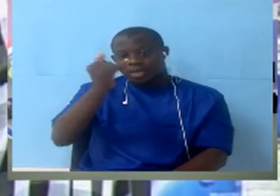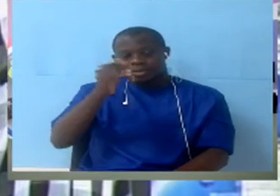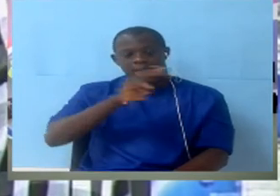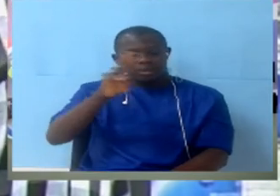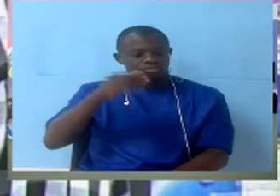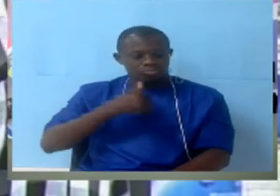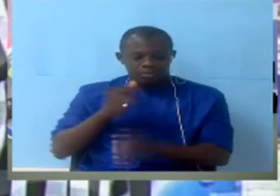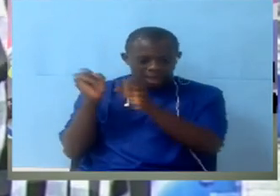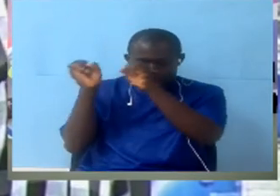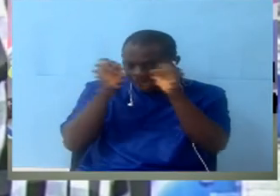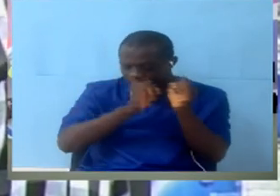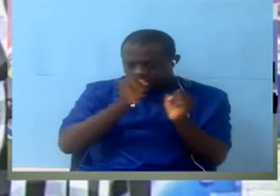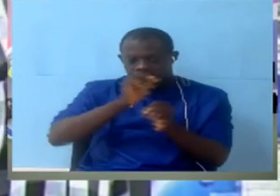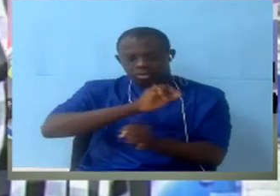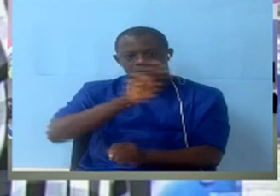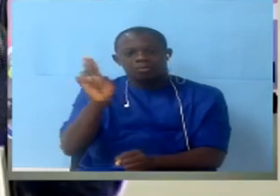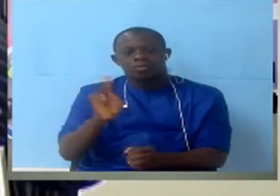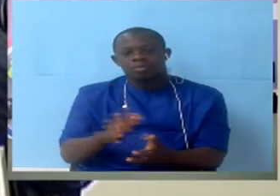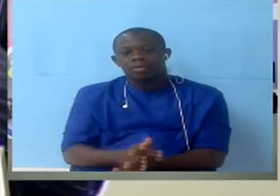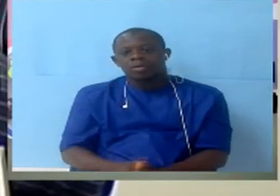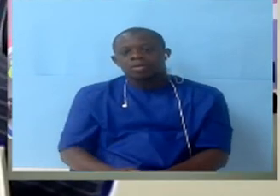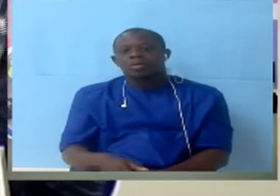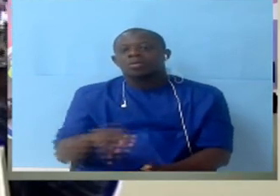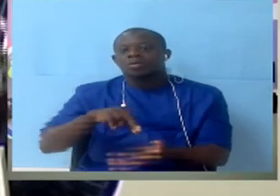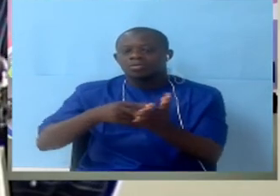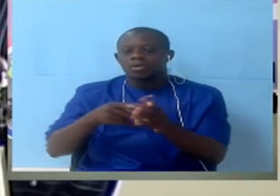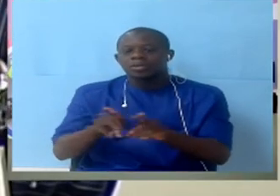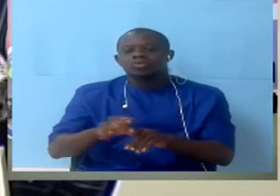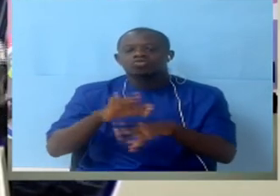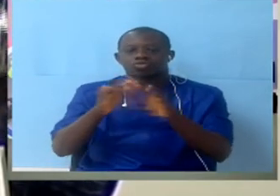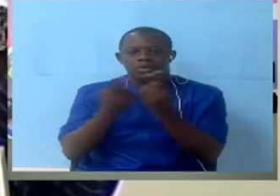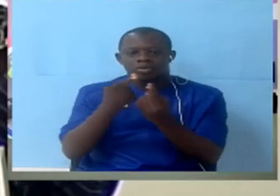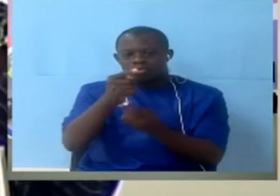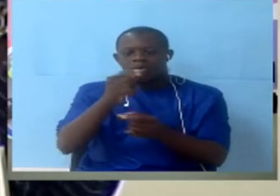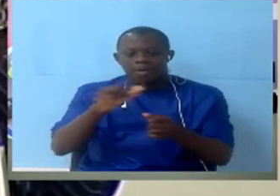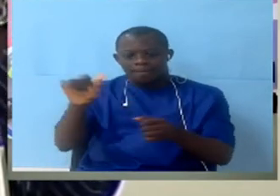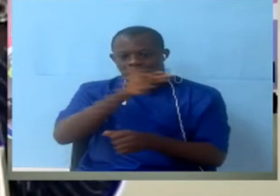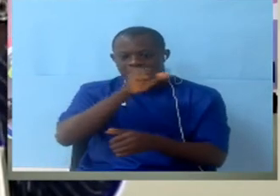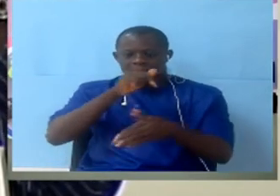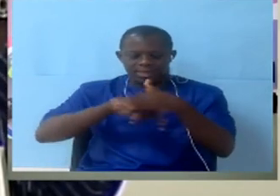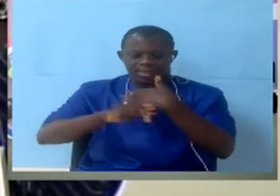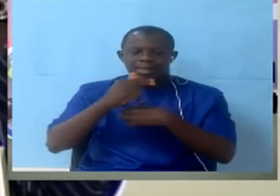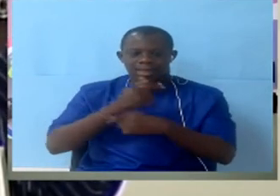And I don't hide. So it was obvious that you were back.